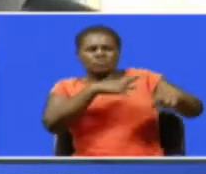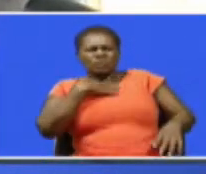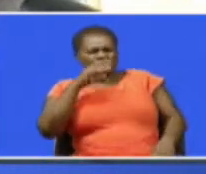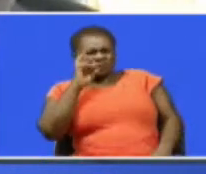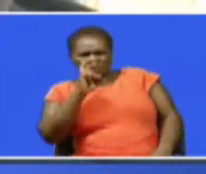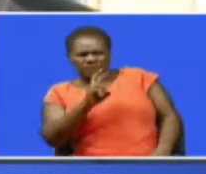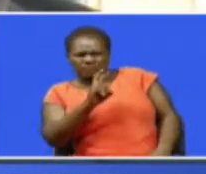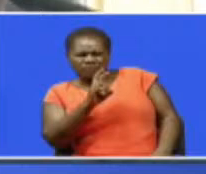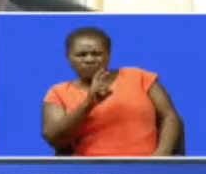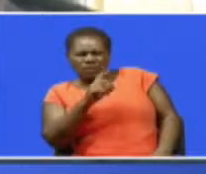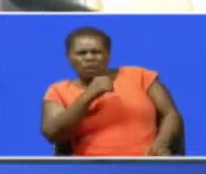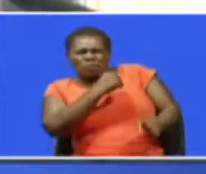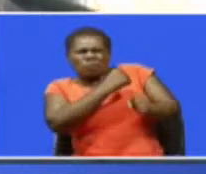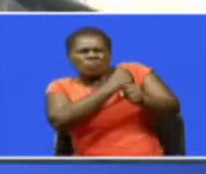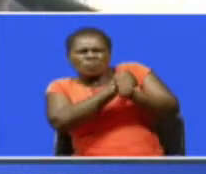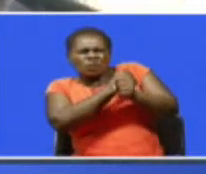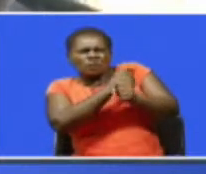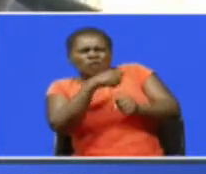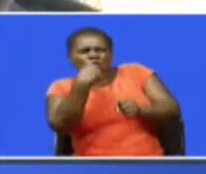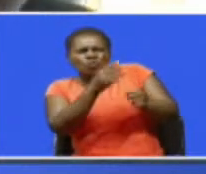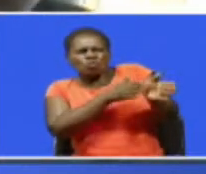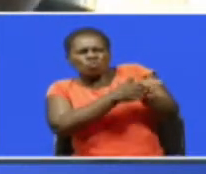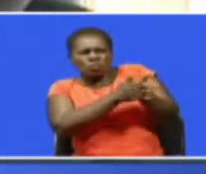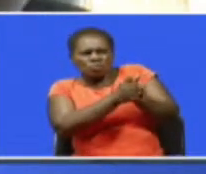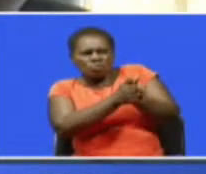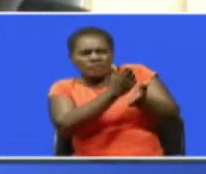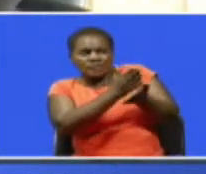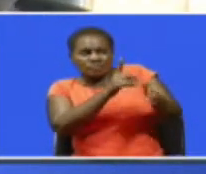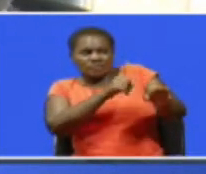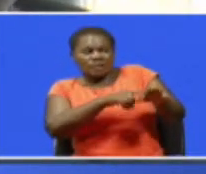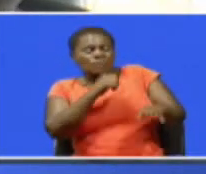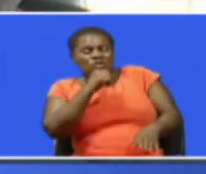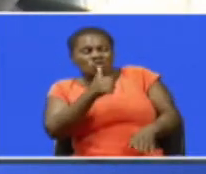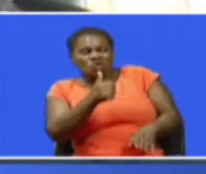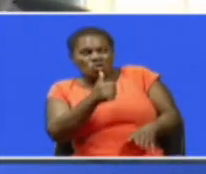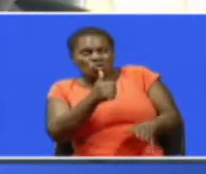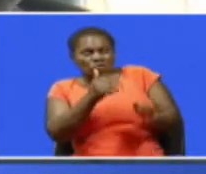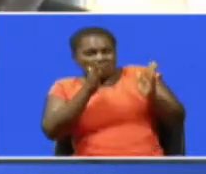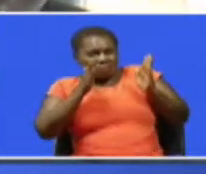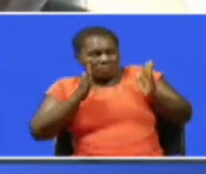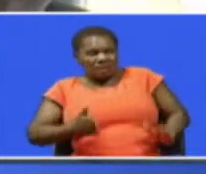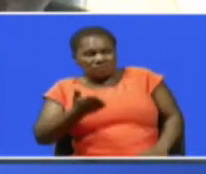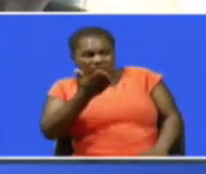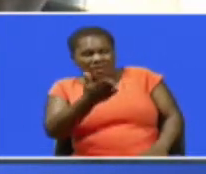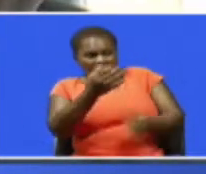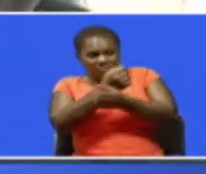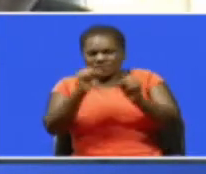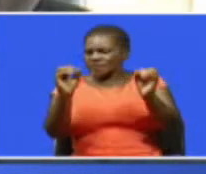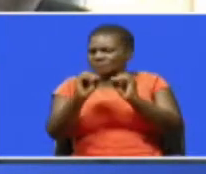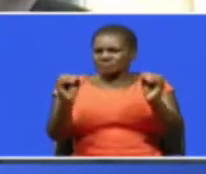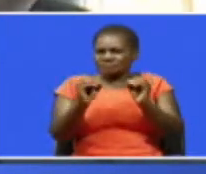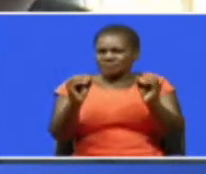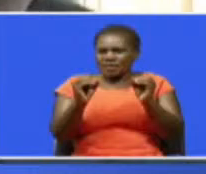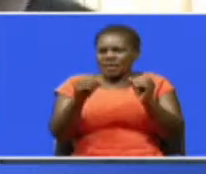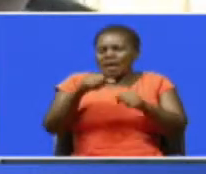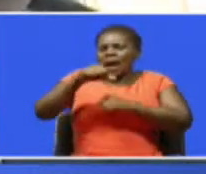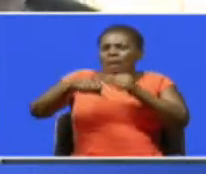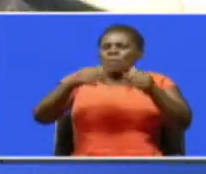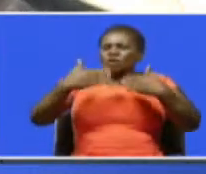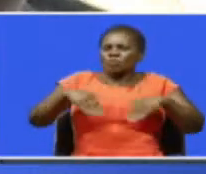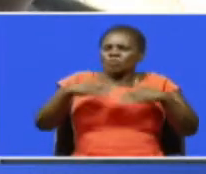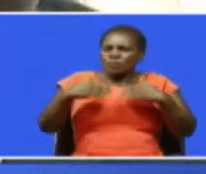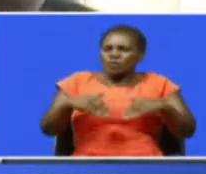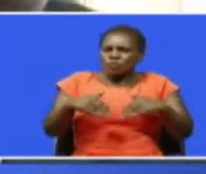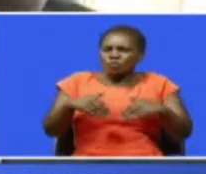at who will protect their interests better. And sometimes it's not even about the person who is exiting as the president. It is about the people who